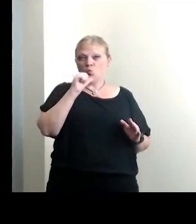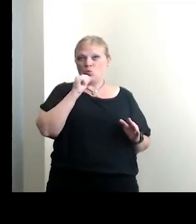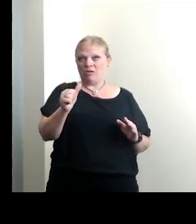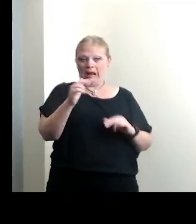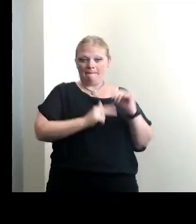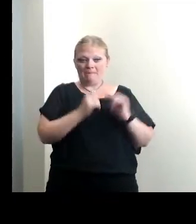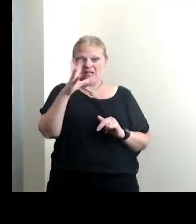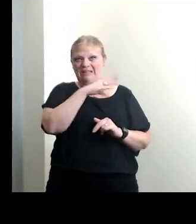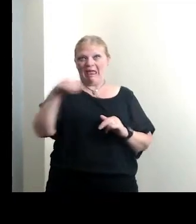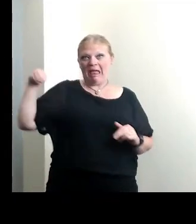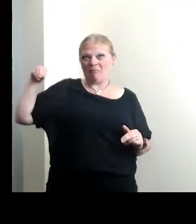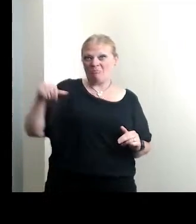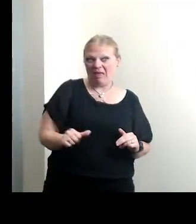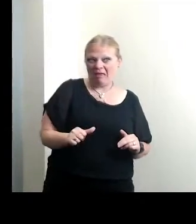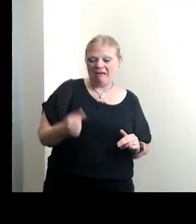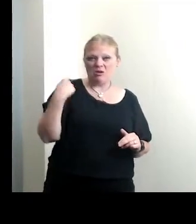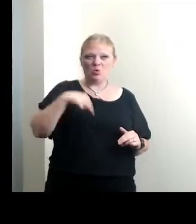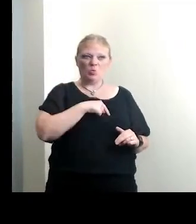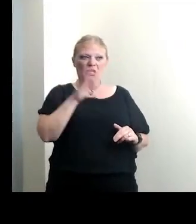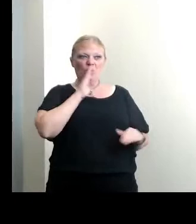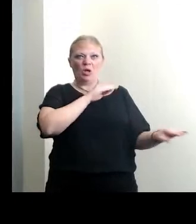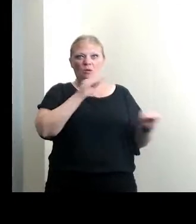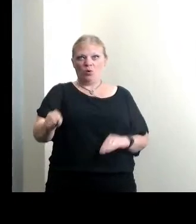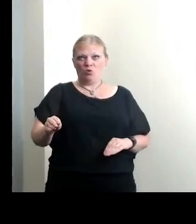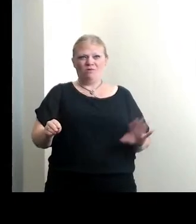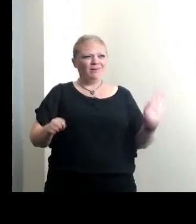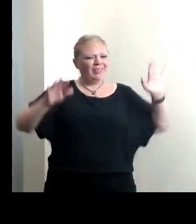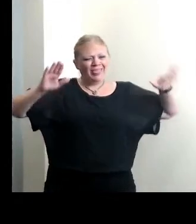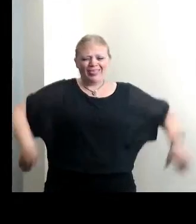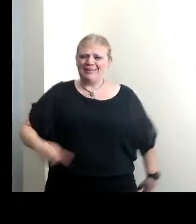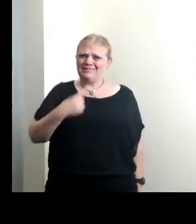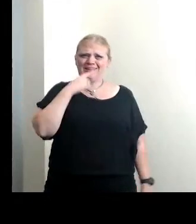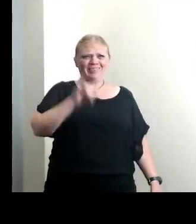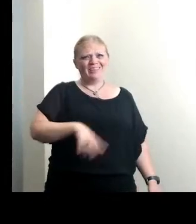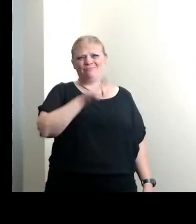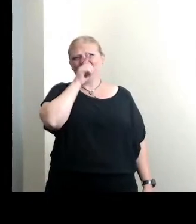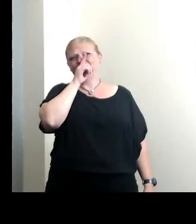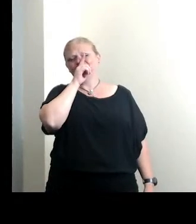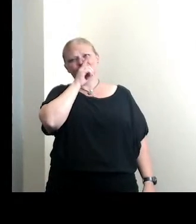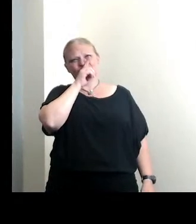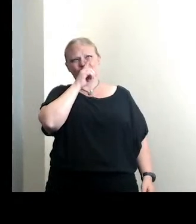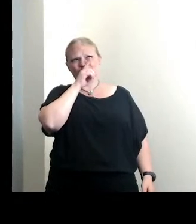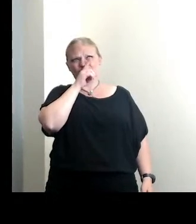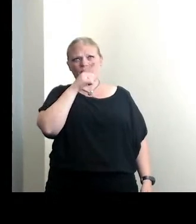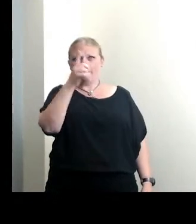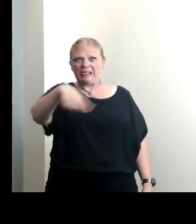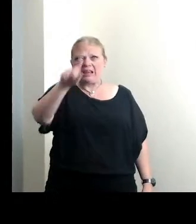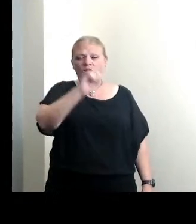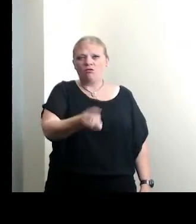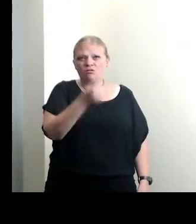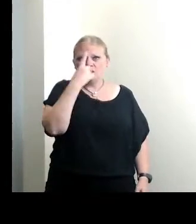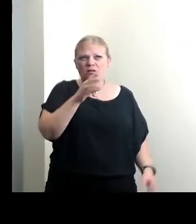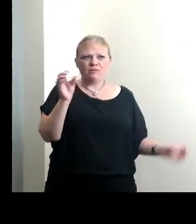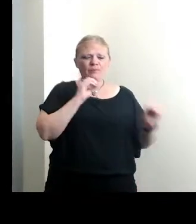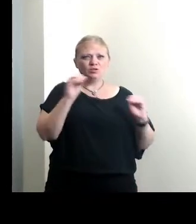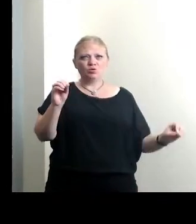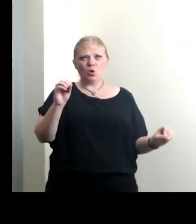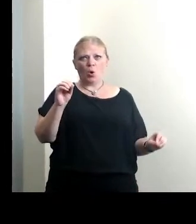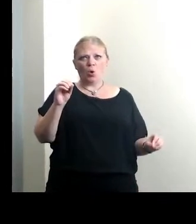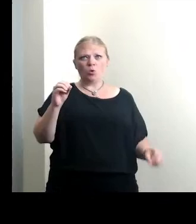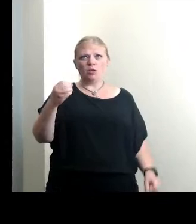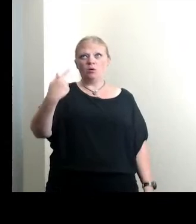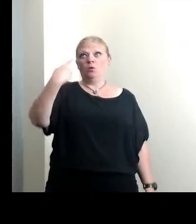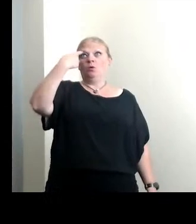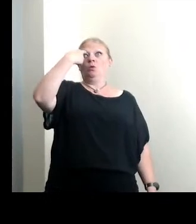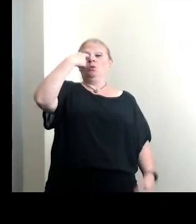and pay for it, we are moving. They have not said that. And I want the public to understand there's been no gun put to the